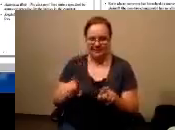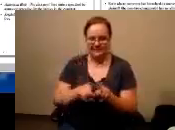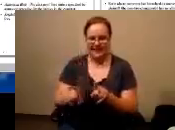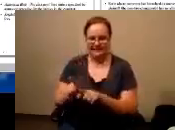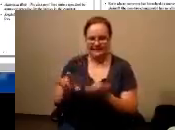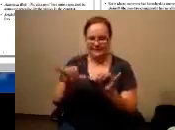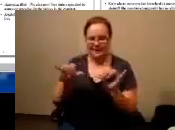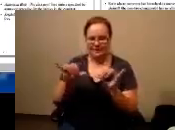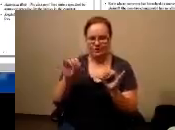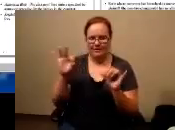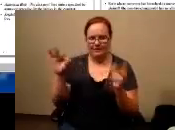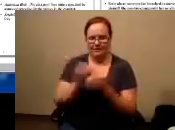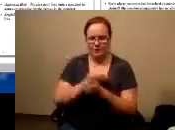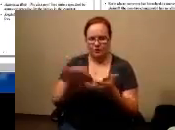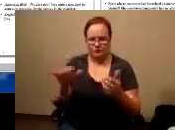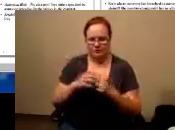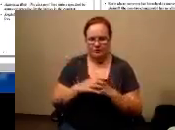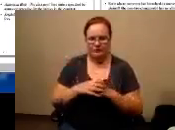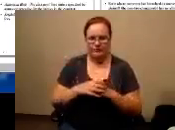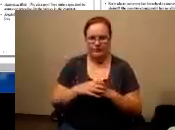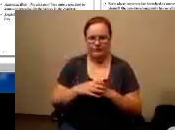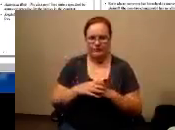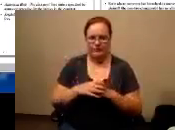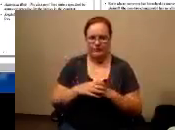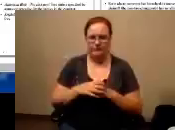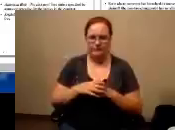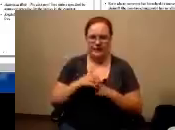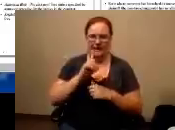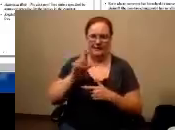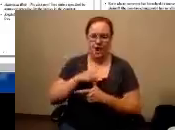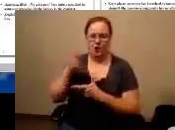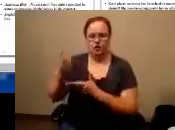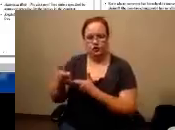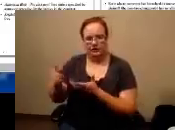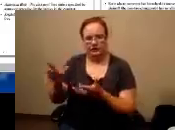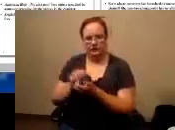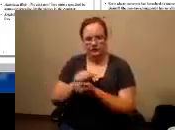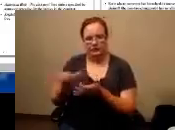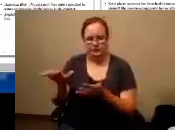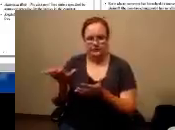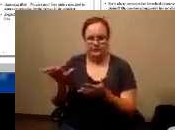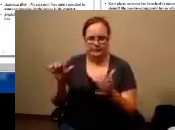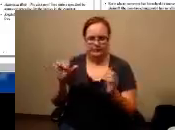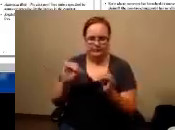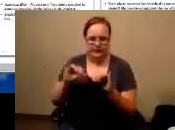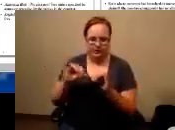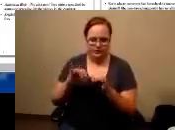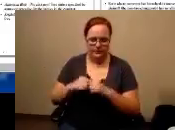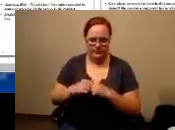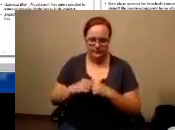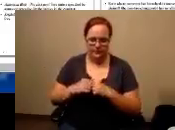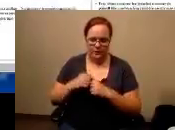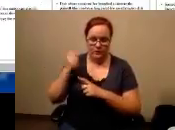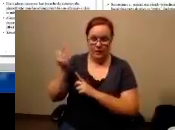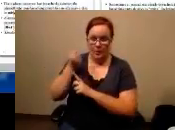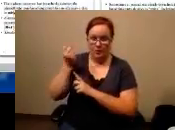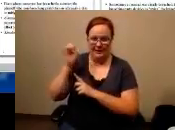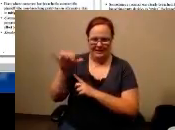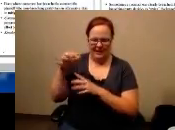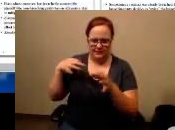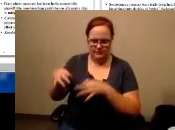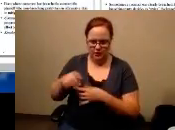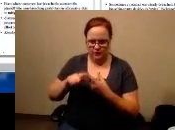measure of damages, as an alternative measure of damages. So I'll hold off on that explanation.